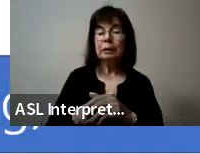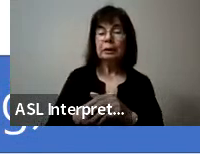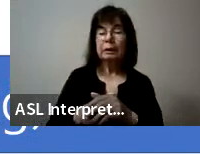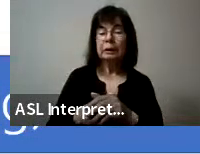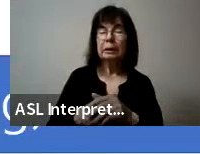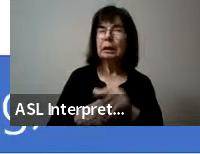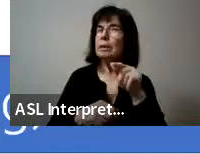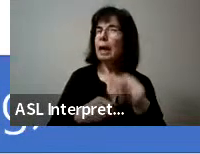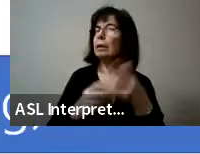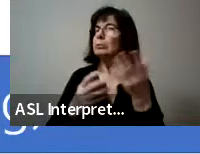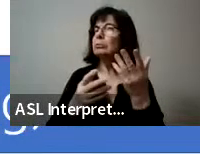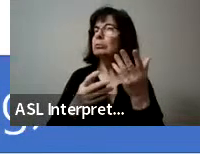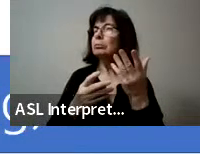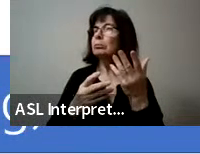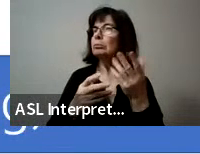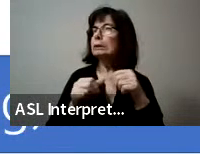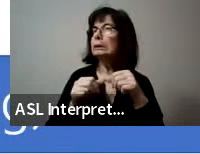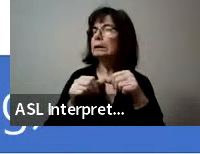6 months of